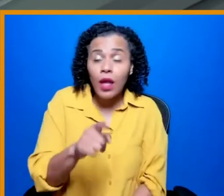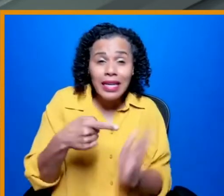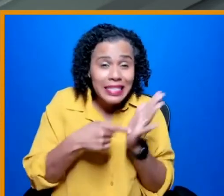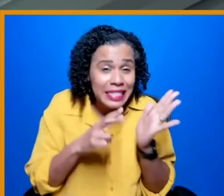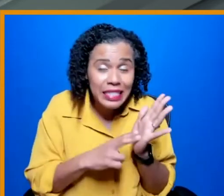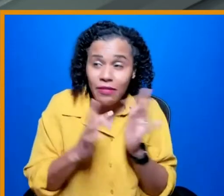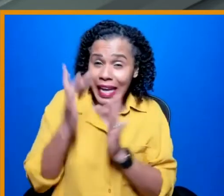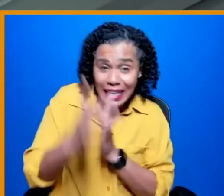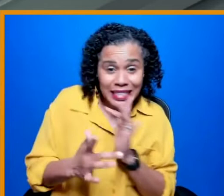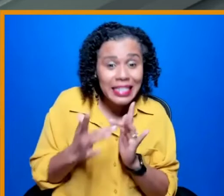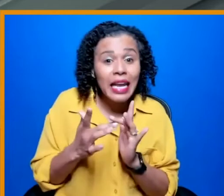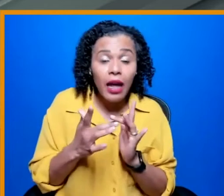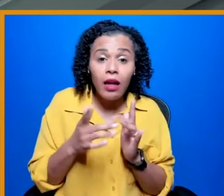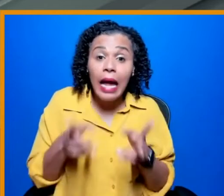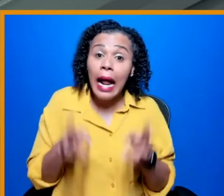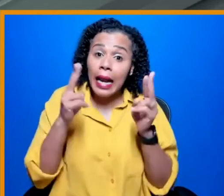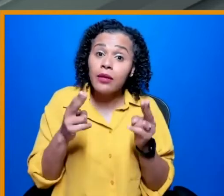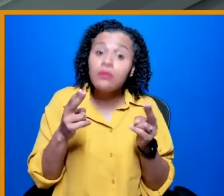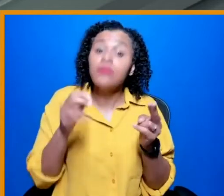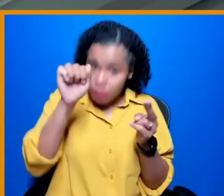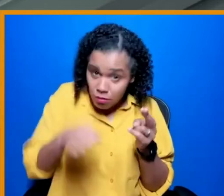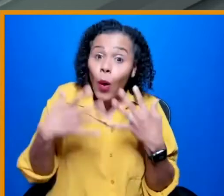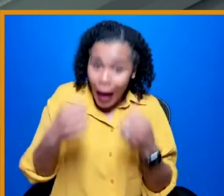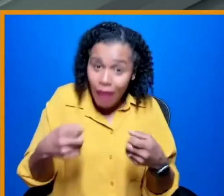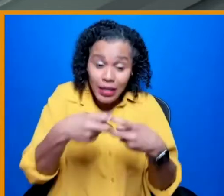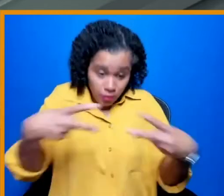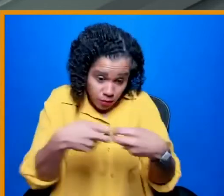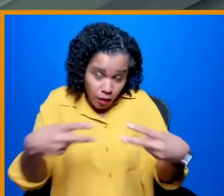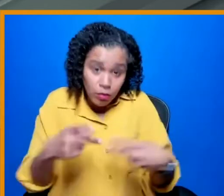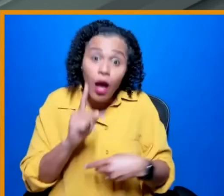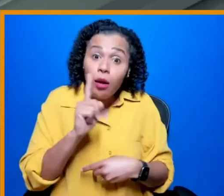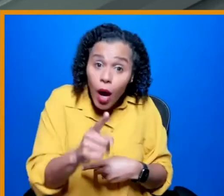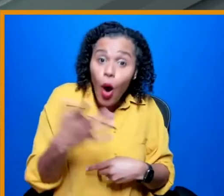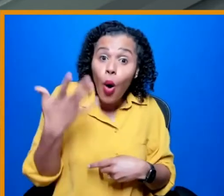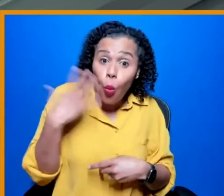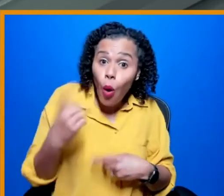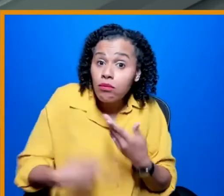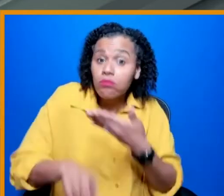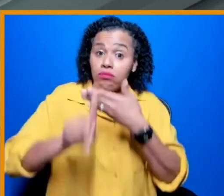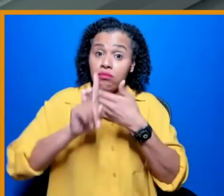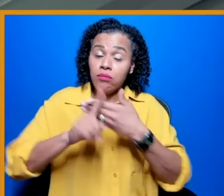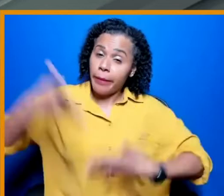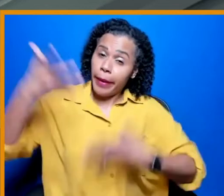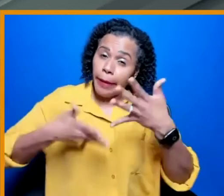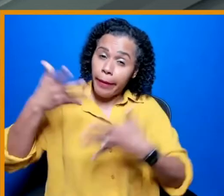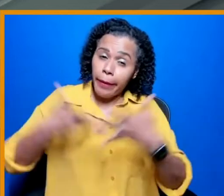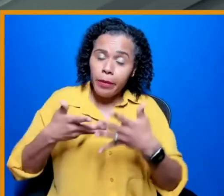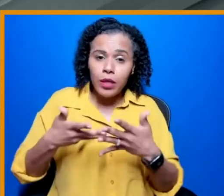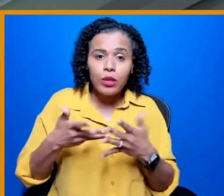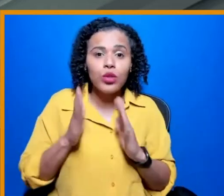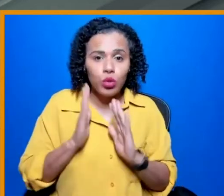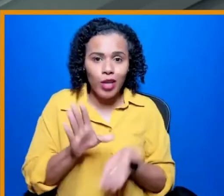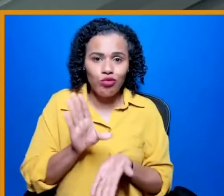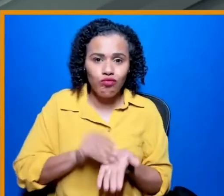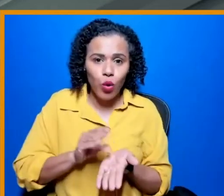with subtitles. But if you want to watch them with BSL, you very often have to record them or stay up until the middle